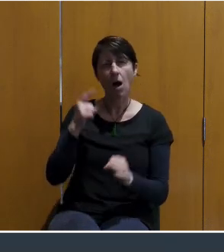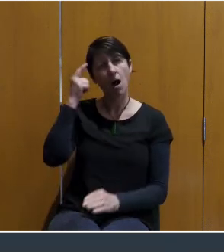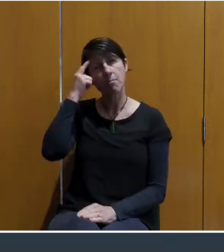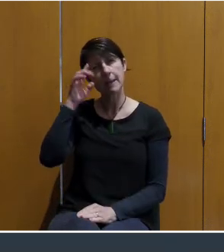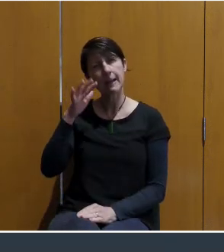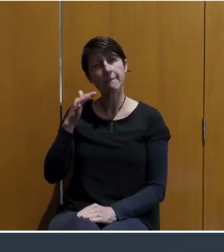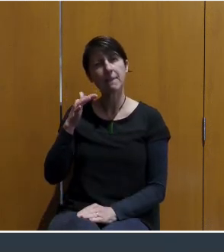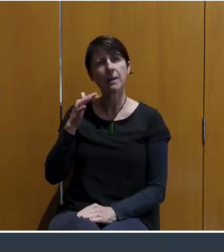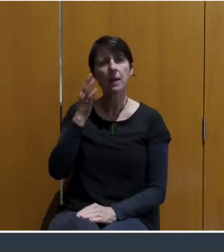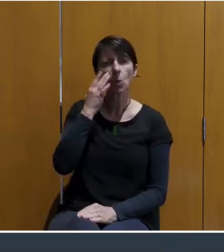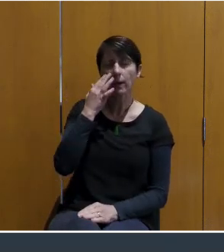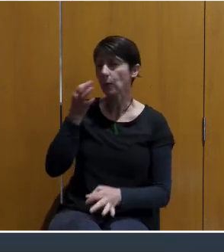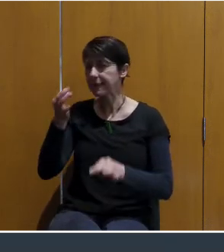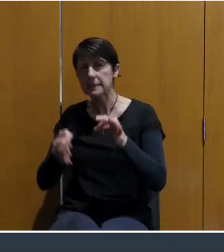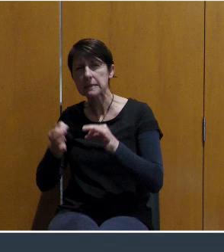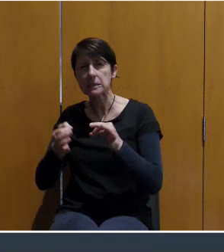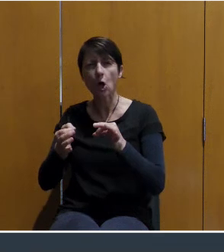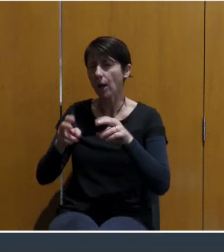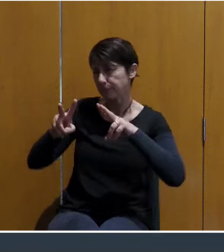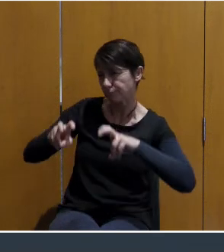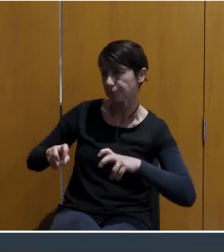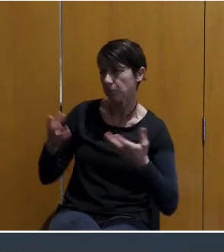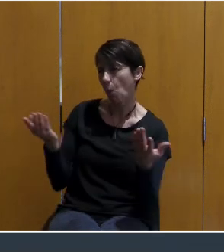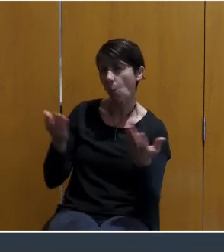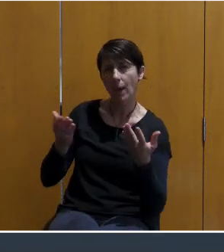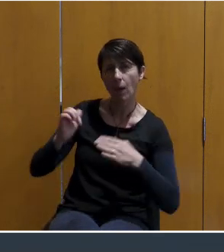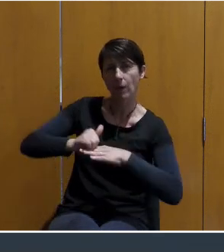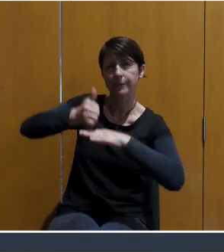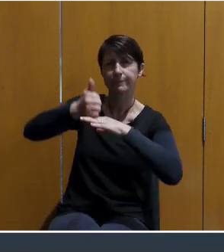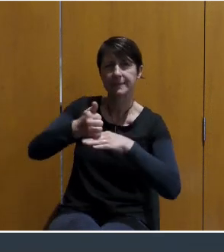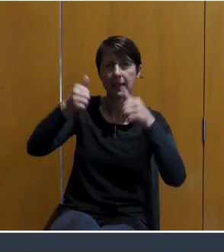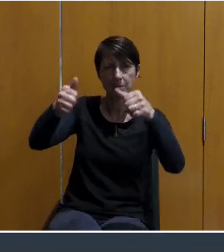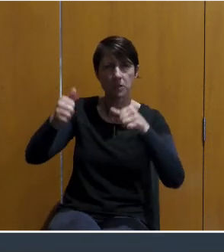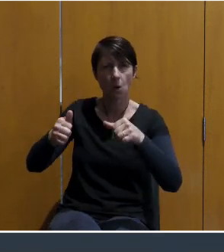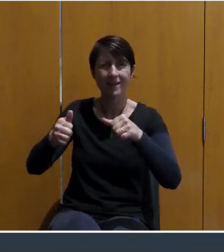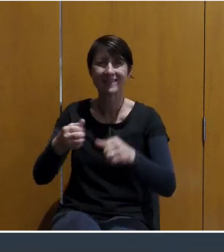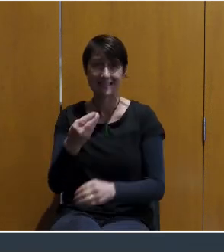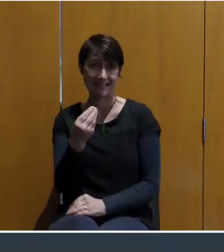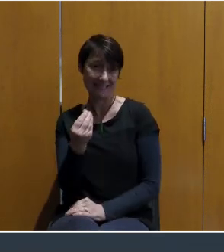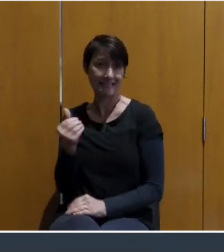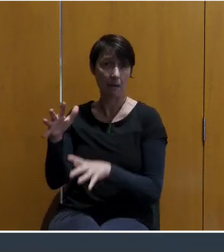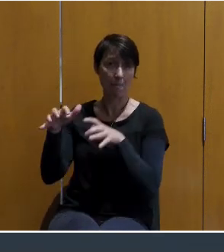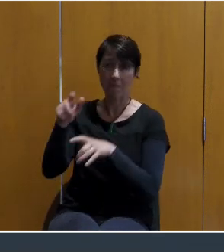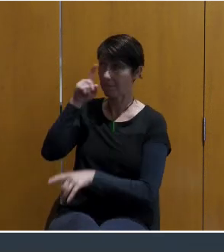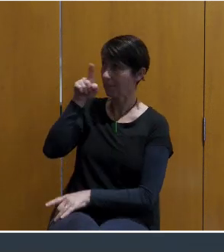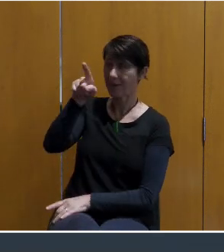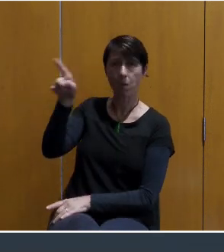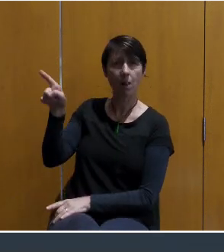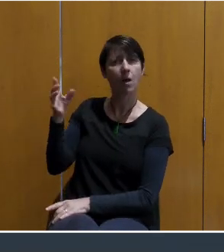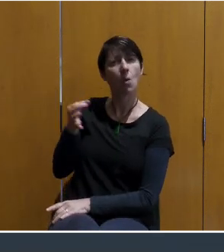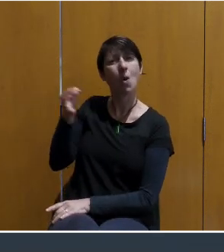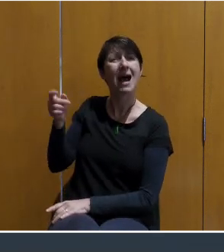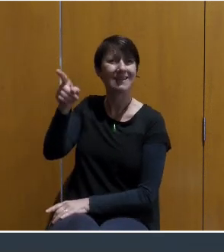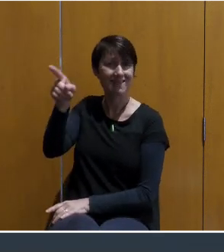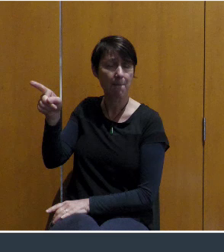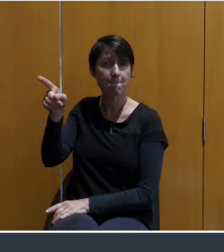in doing that review, Department of Conservation, particularly around the estuary, which they administer, and I think there was a mention from the Ahriri